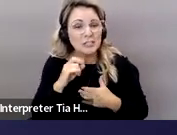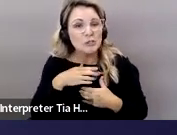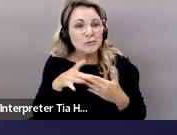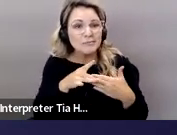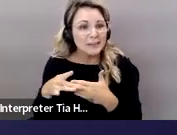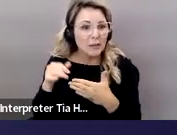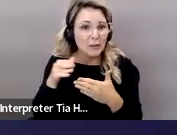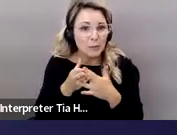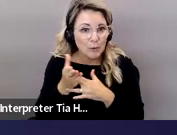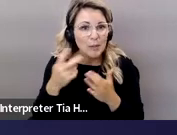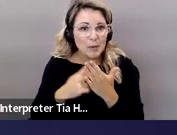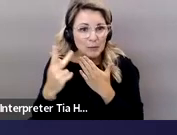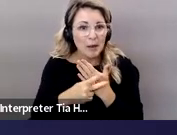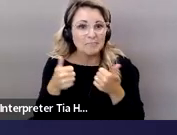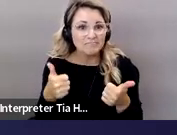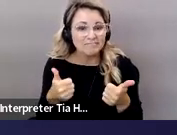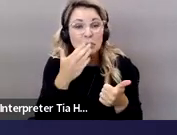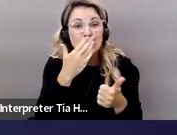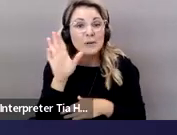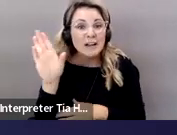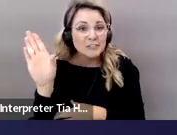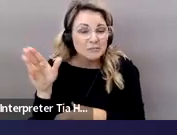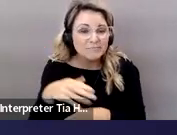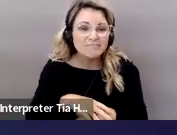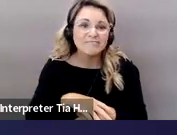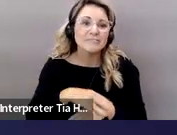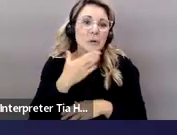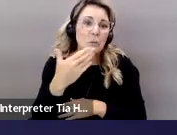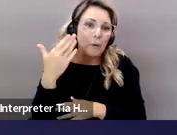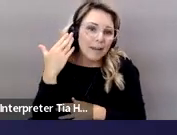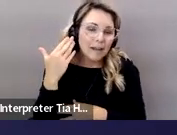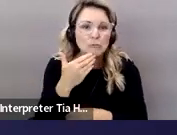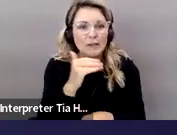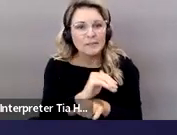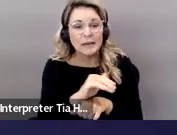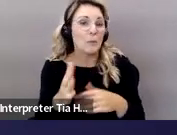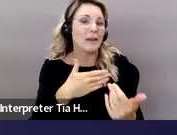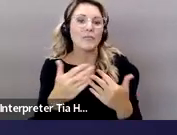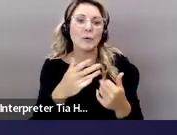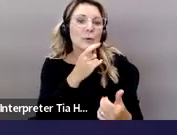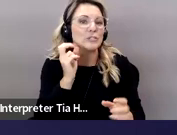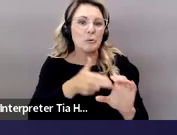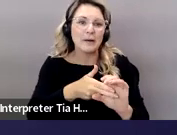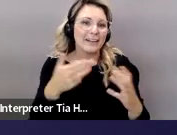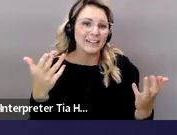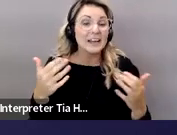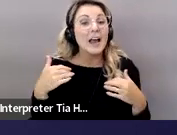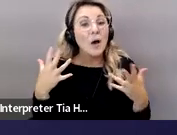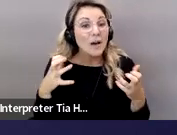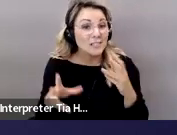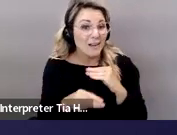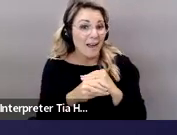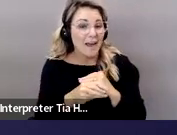program. Good afternoon or good morning or good evening, whichever the case may be, to all of you who are joining us. And I want to add